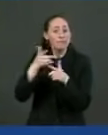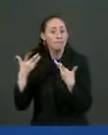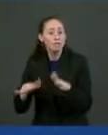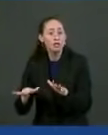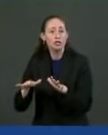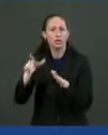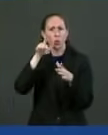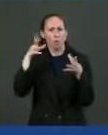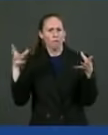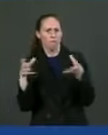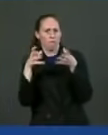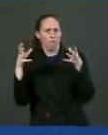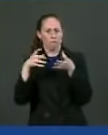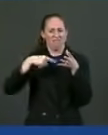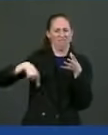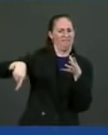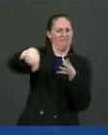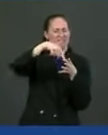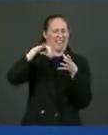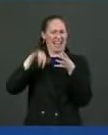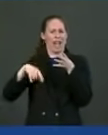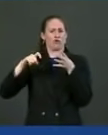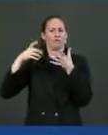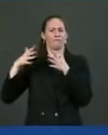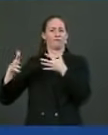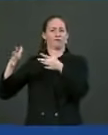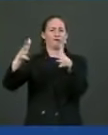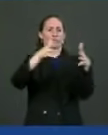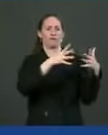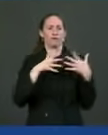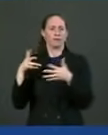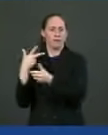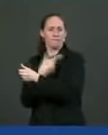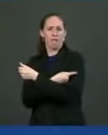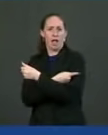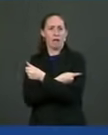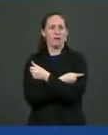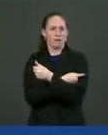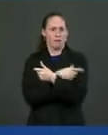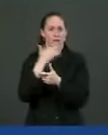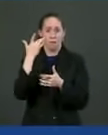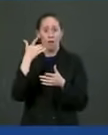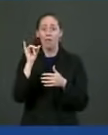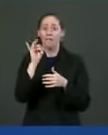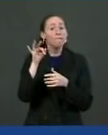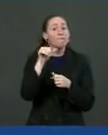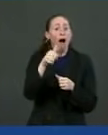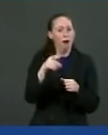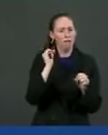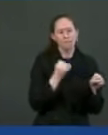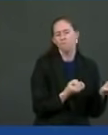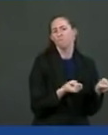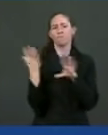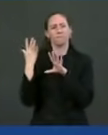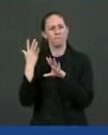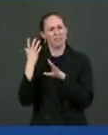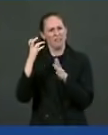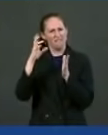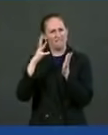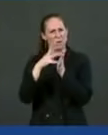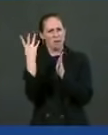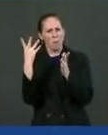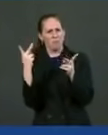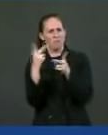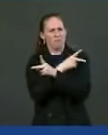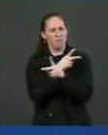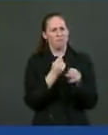vaccinated. Children have 4 times higher chance of getting hospitalized if they live in a state with low